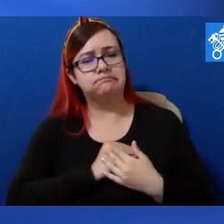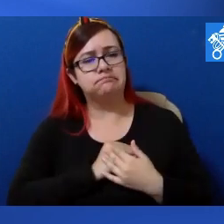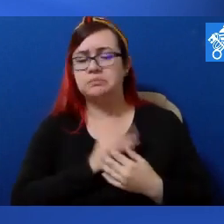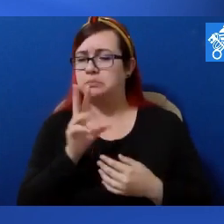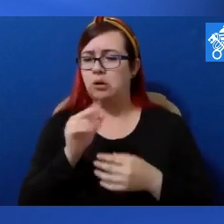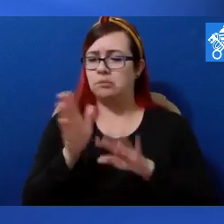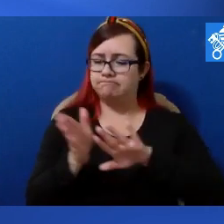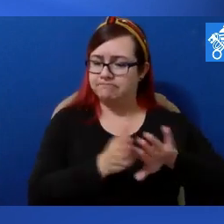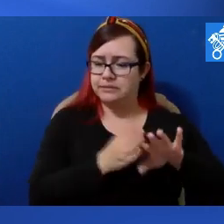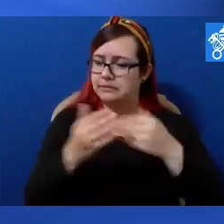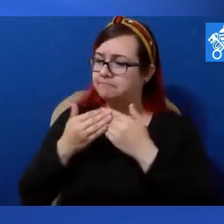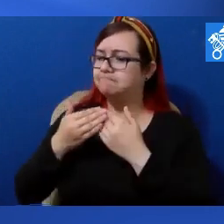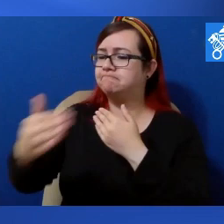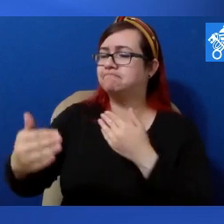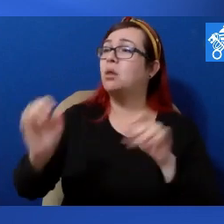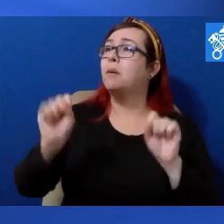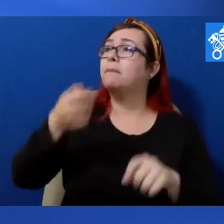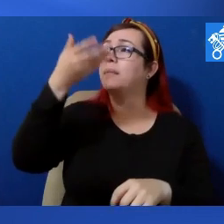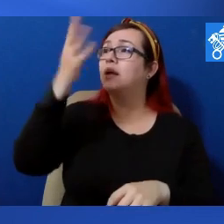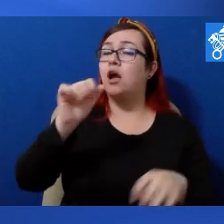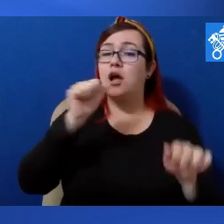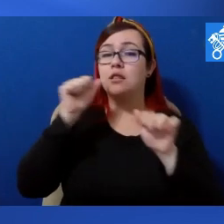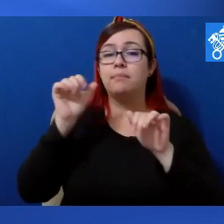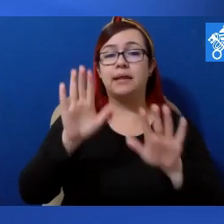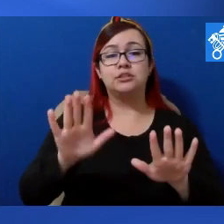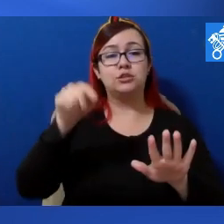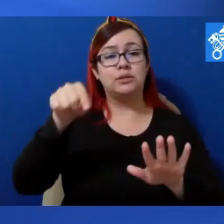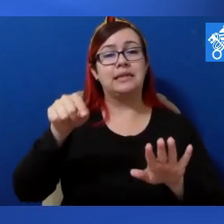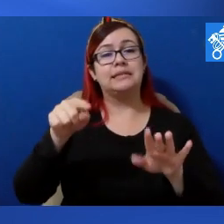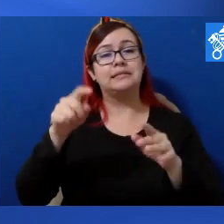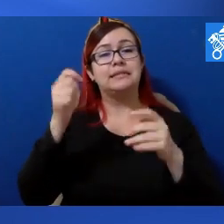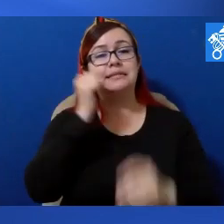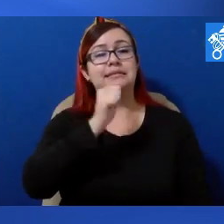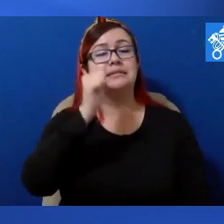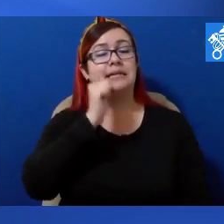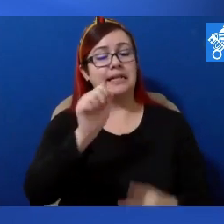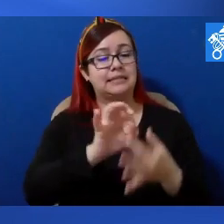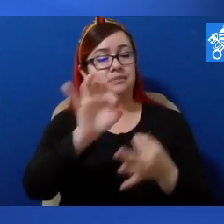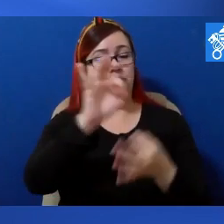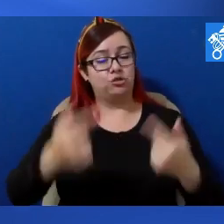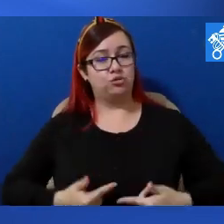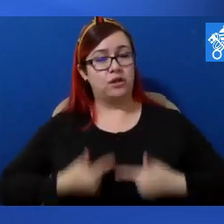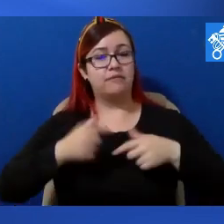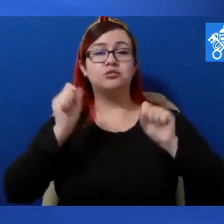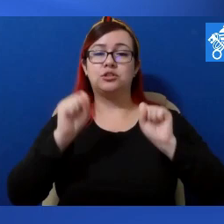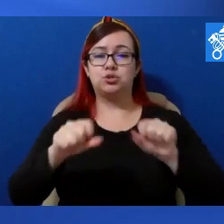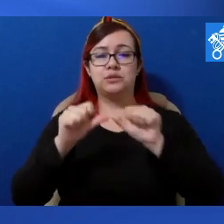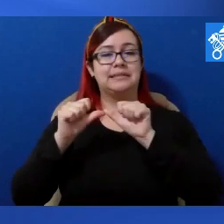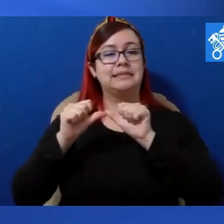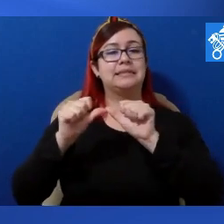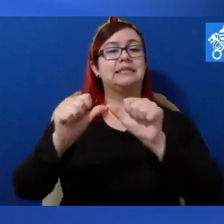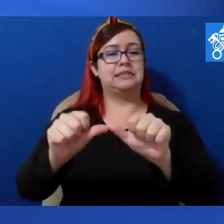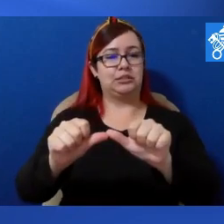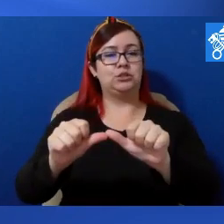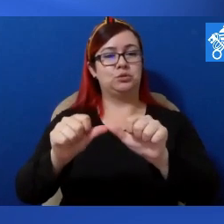desolation. We must go ahead. May God bless you in this daily life, in your spiritual